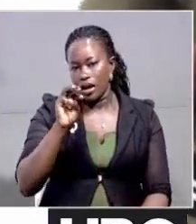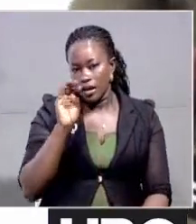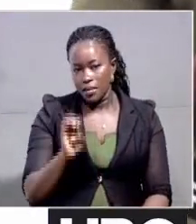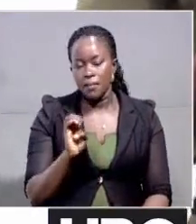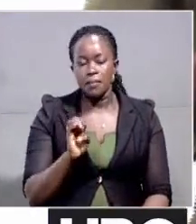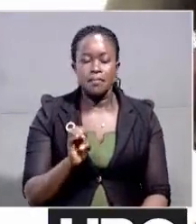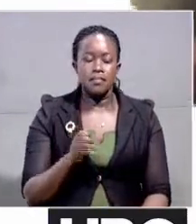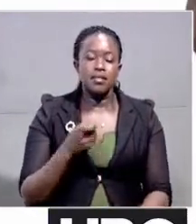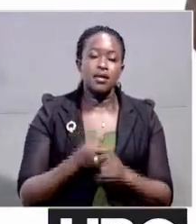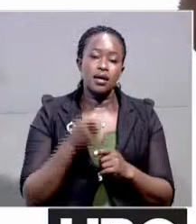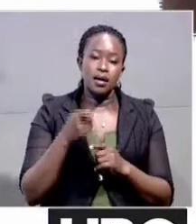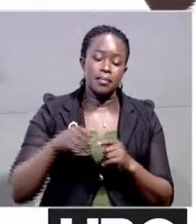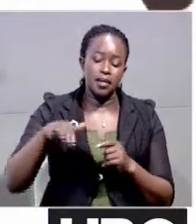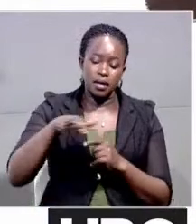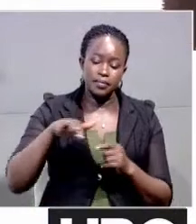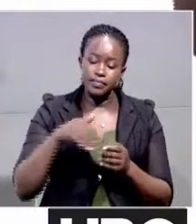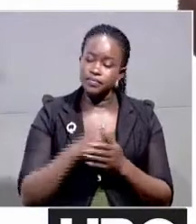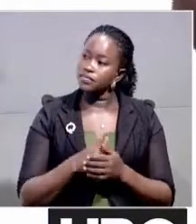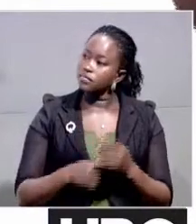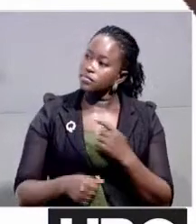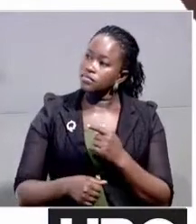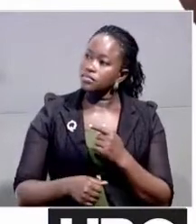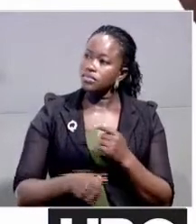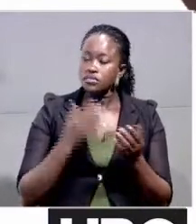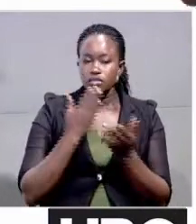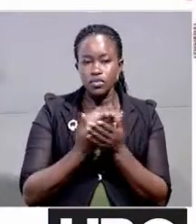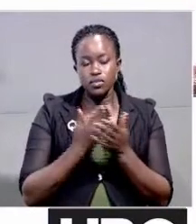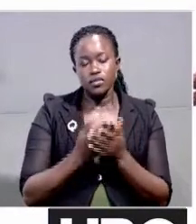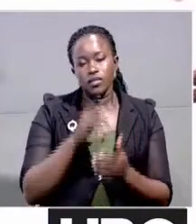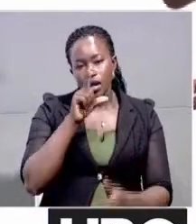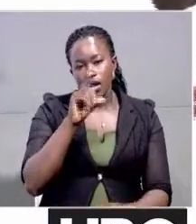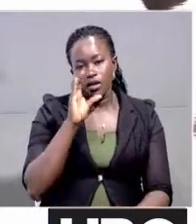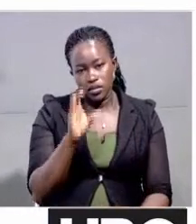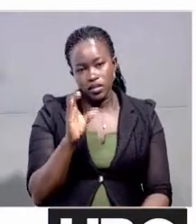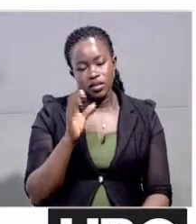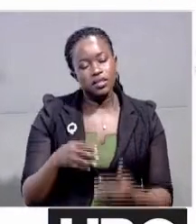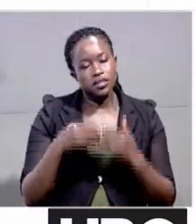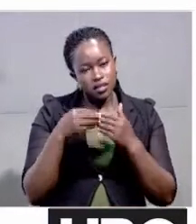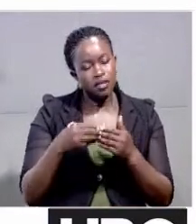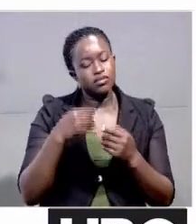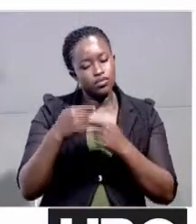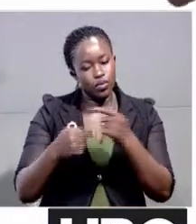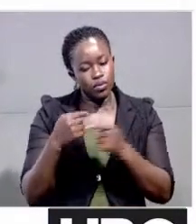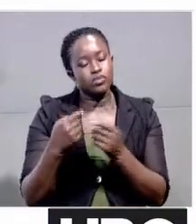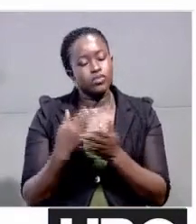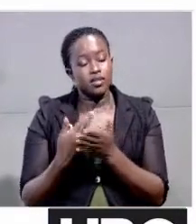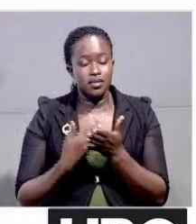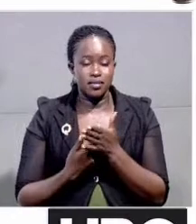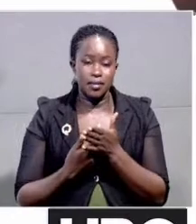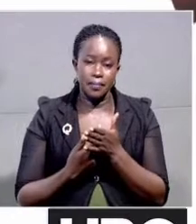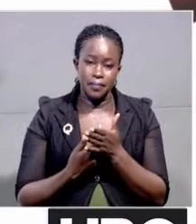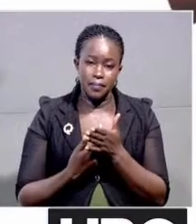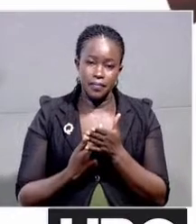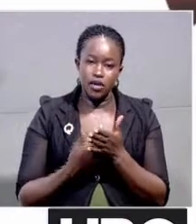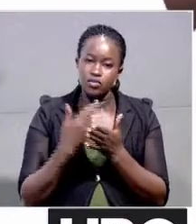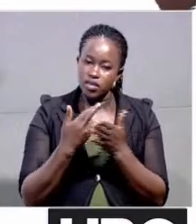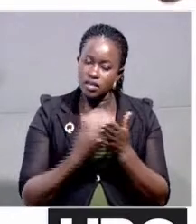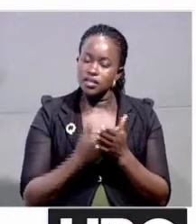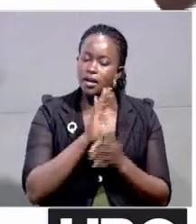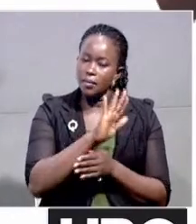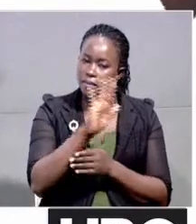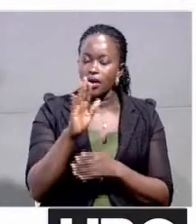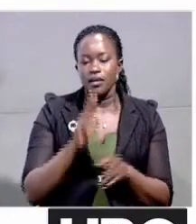Kampala suburbs. Urge LCs to continuously register their